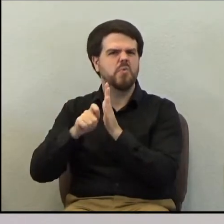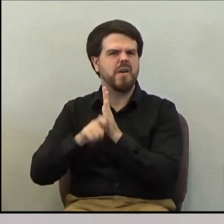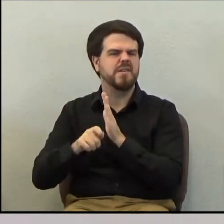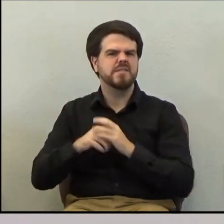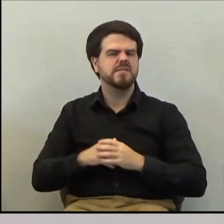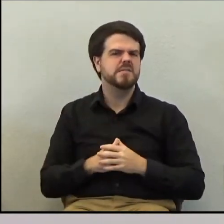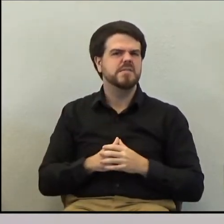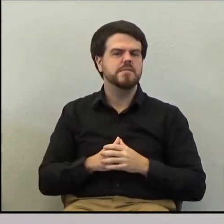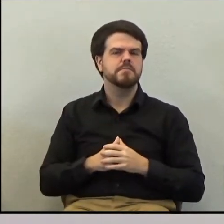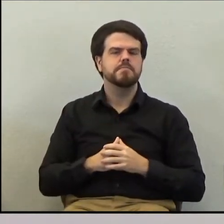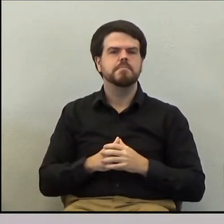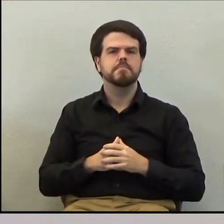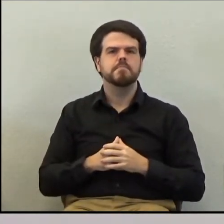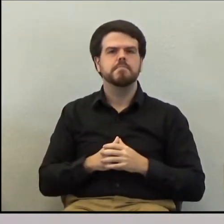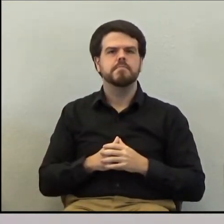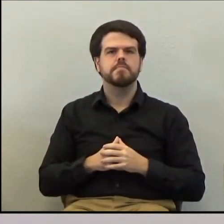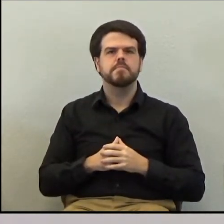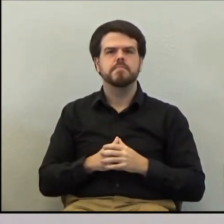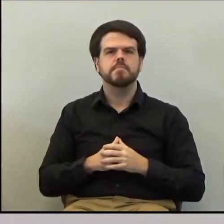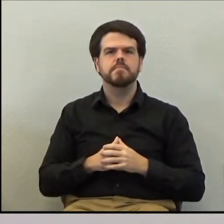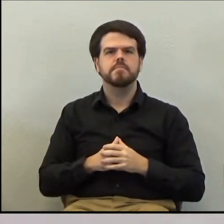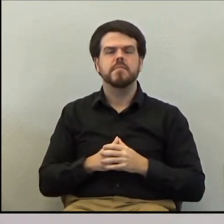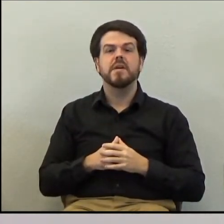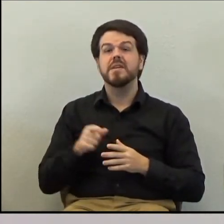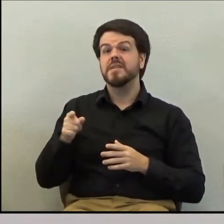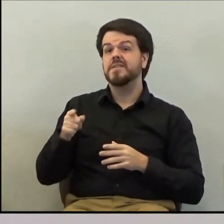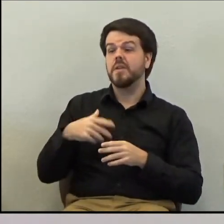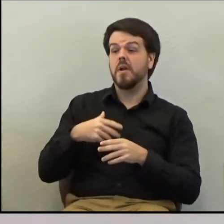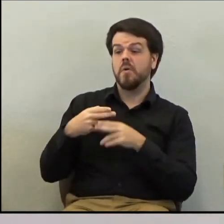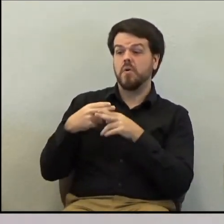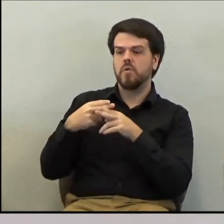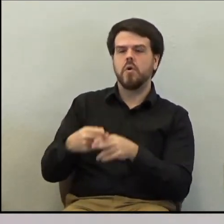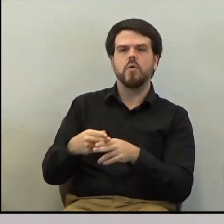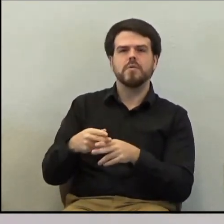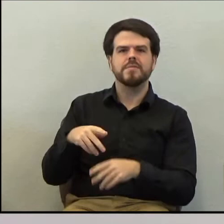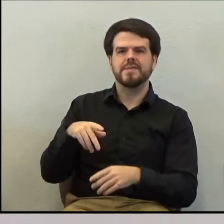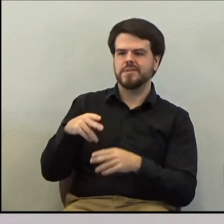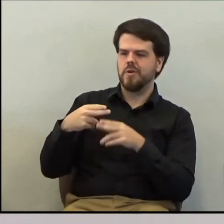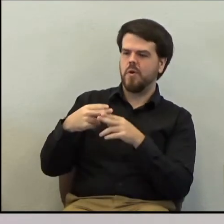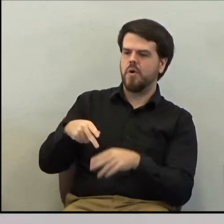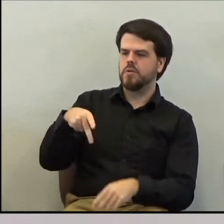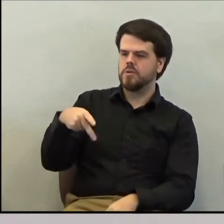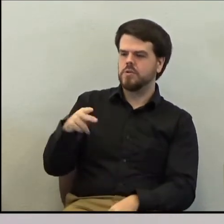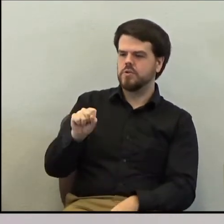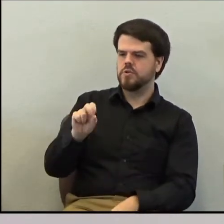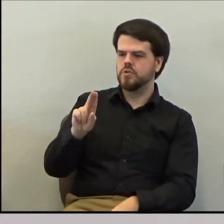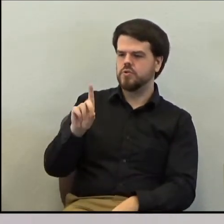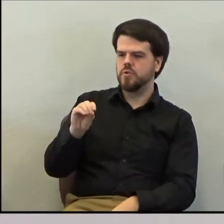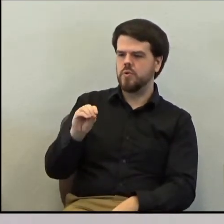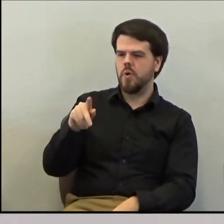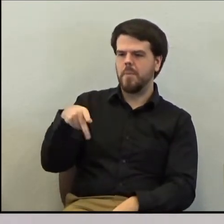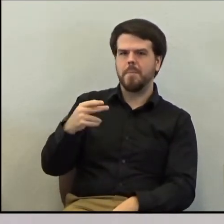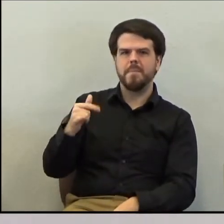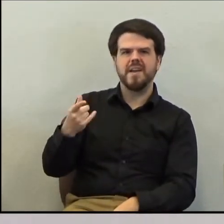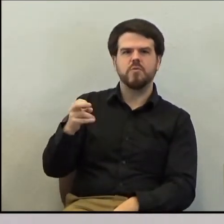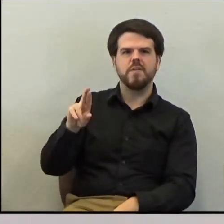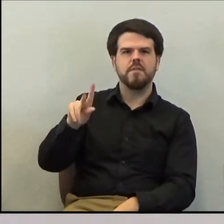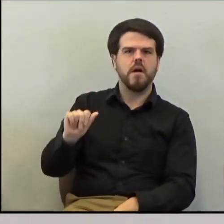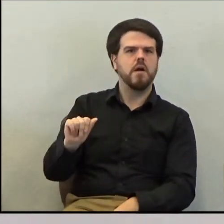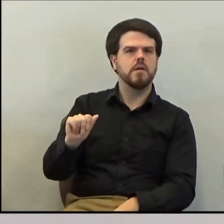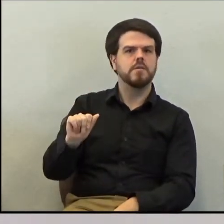this time and farther on. They're called the interesting name, pseudepigrapha, which means the false